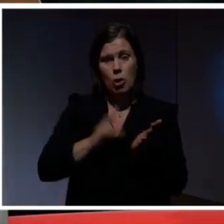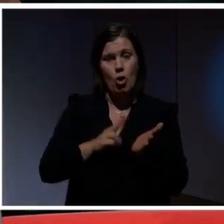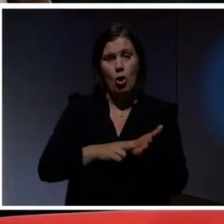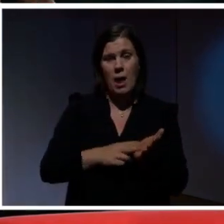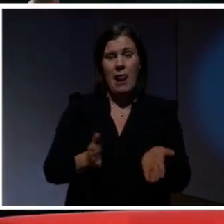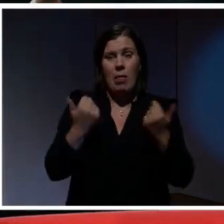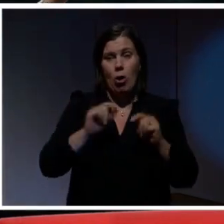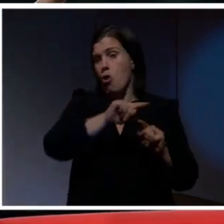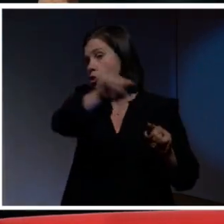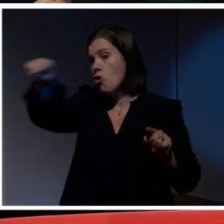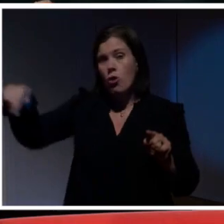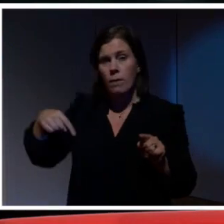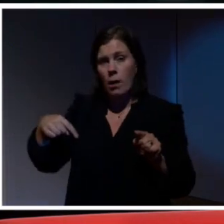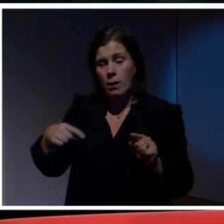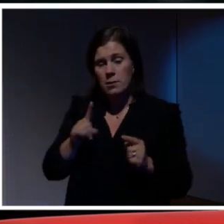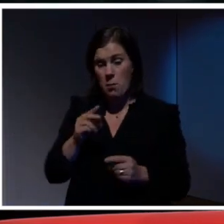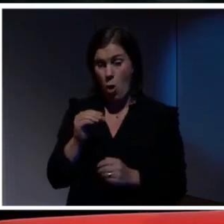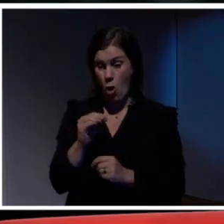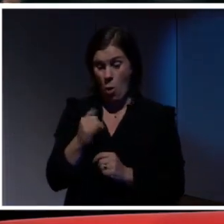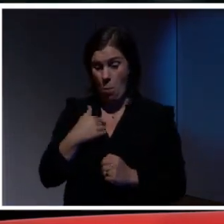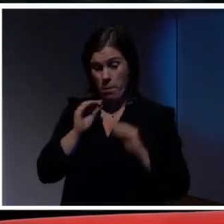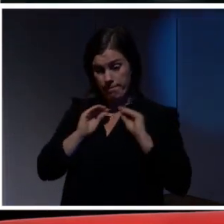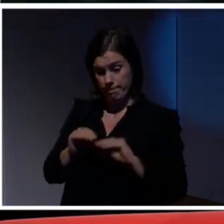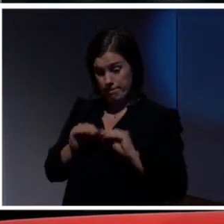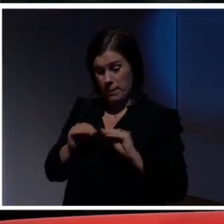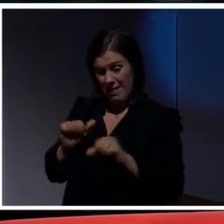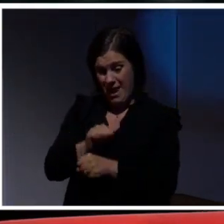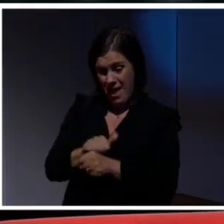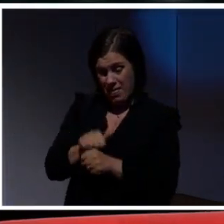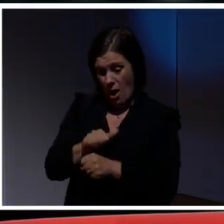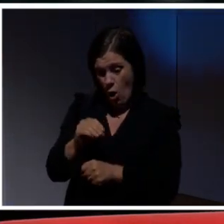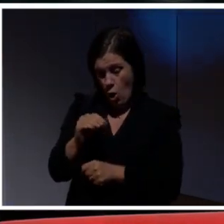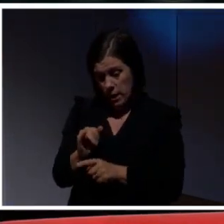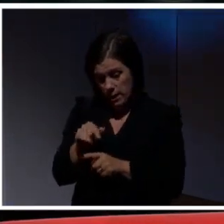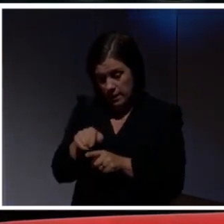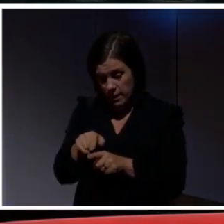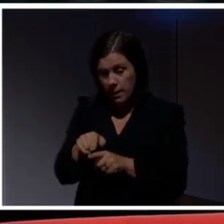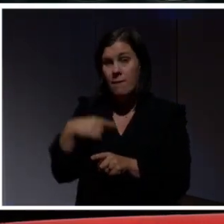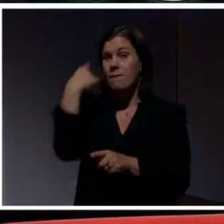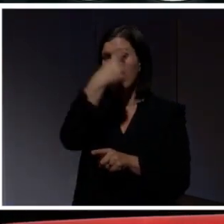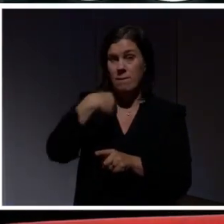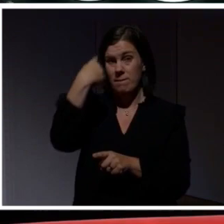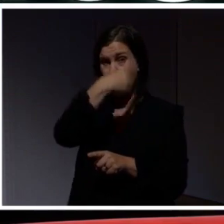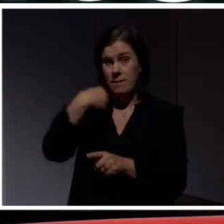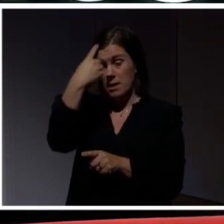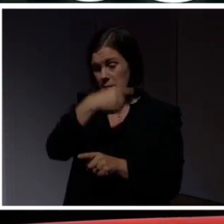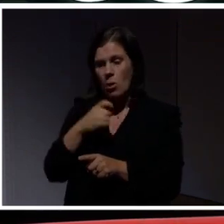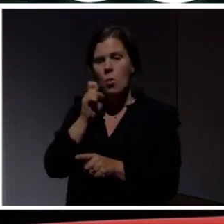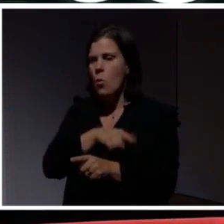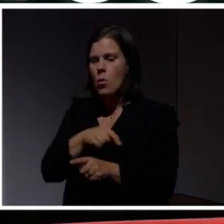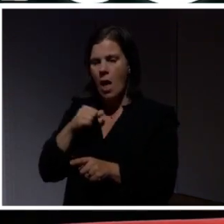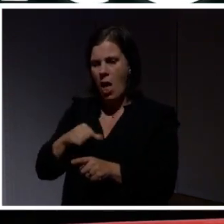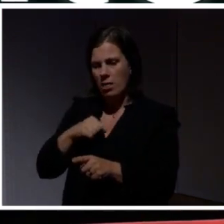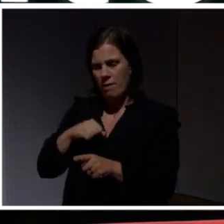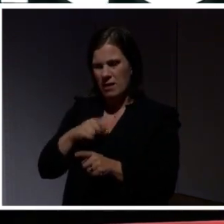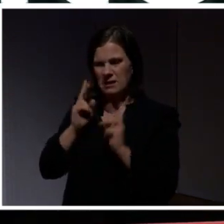easily. And it's true also for AI. If I train an AI on faces, I can't use it to